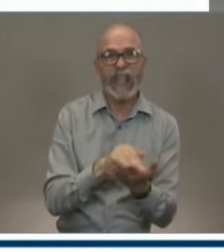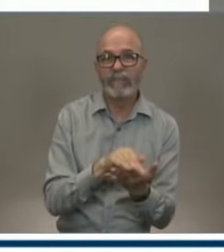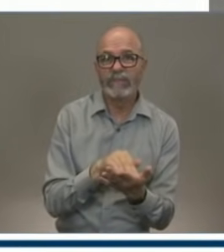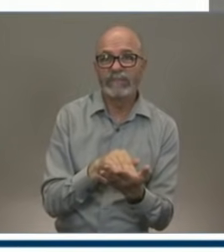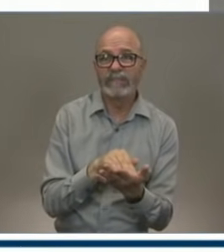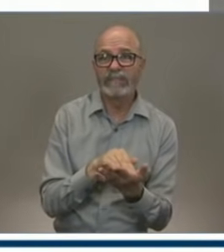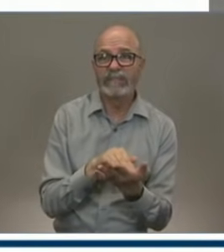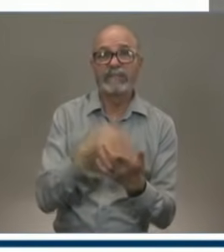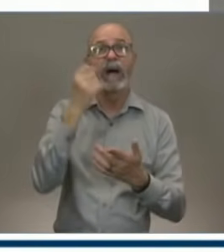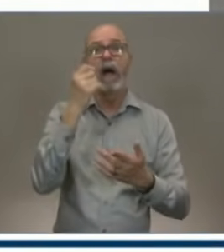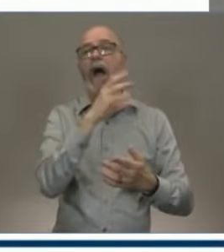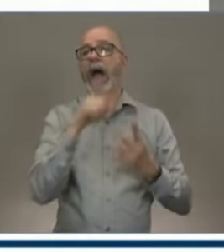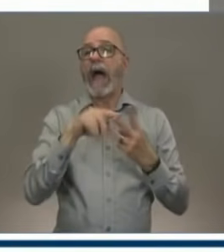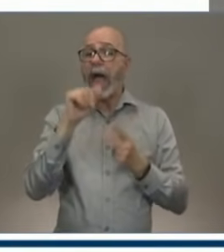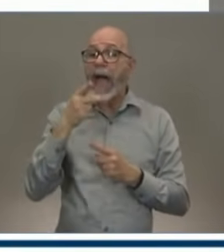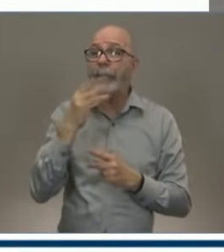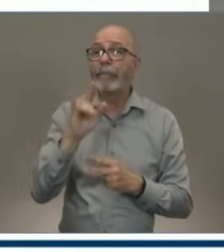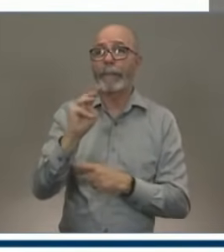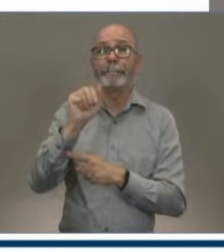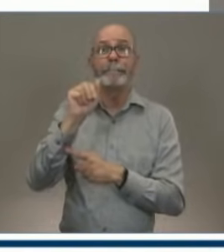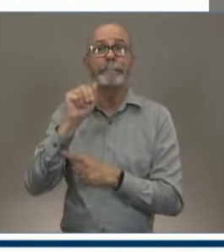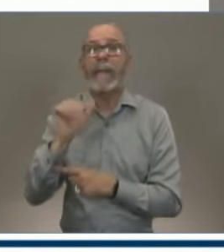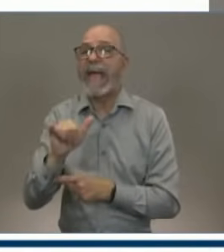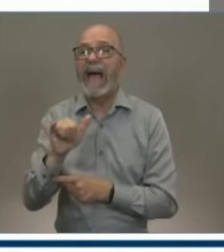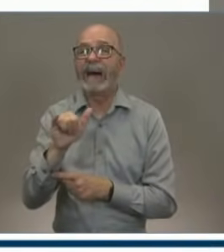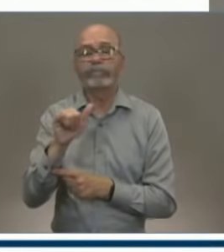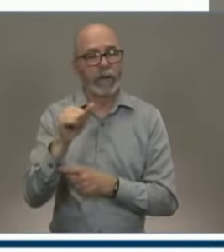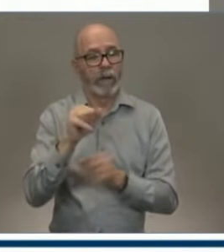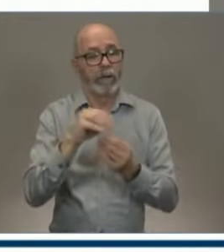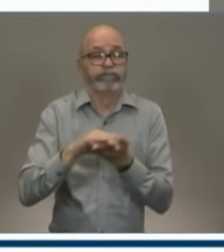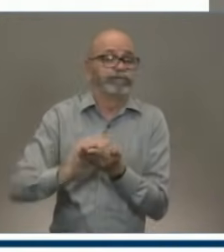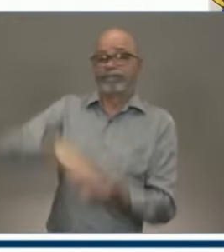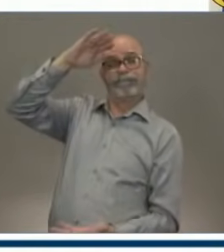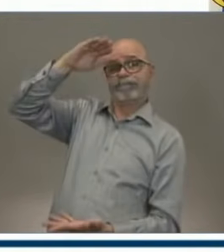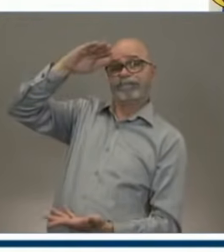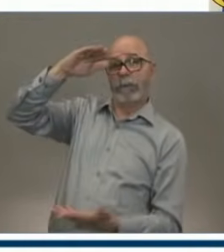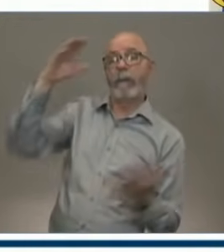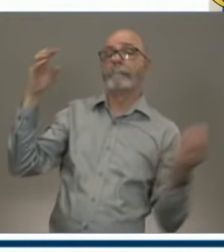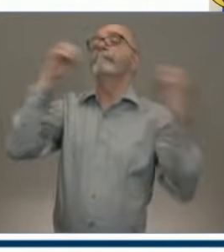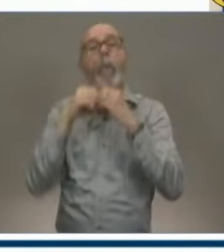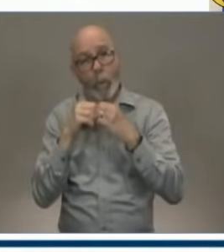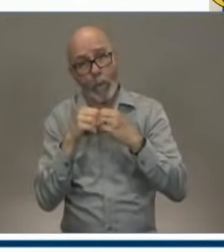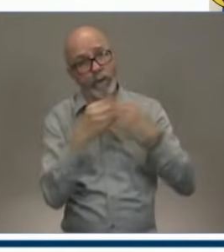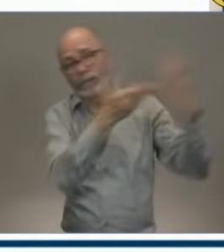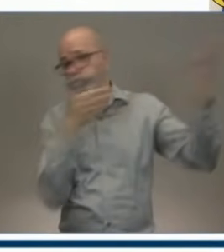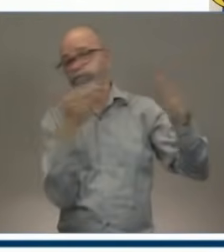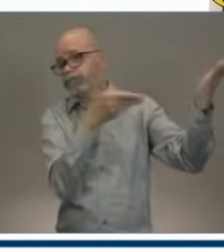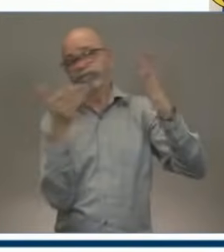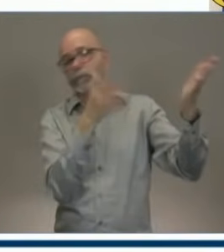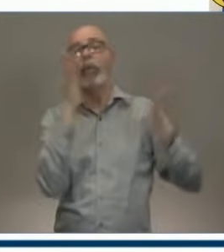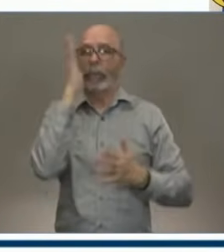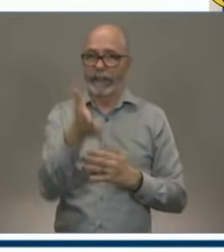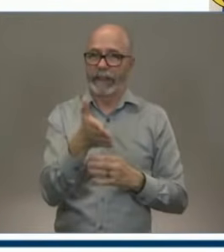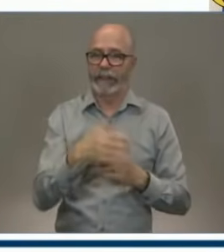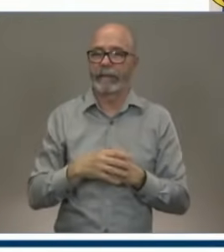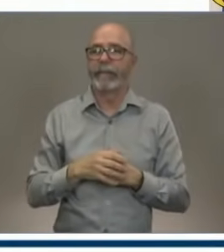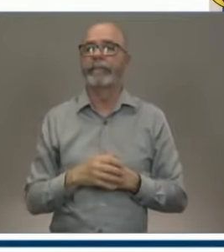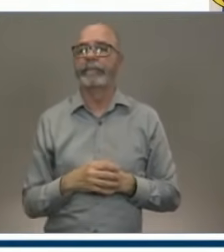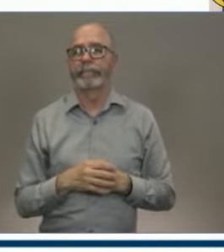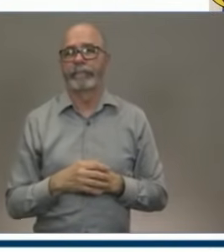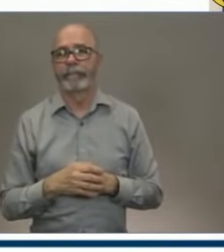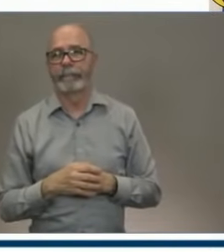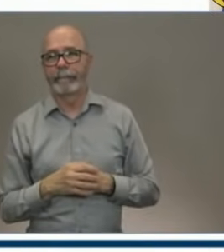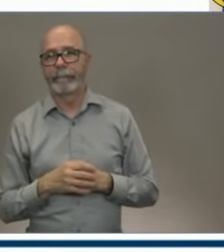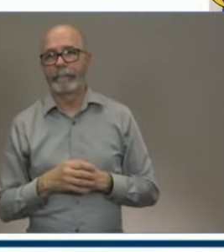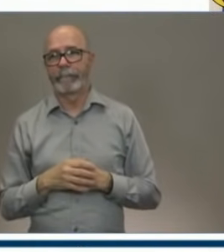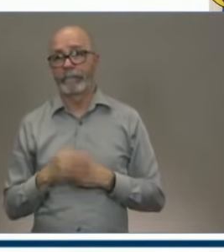supply where we can start doing much larger numbers of people. Go ahead with your follow-up, Alicia. Thanks. I'm just looking for an